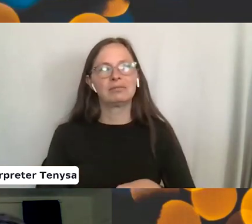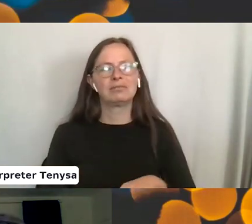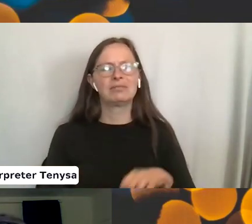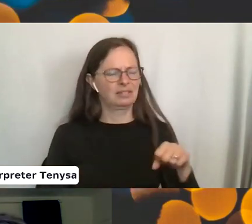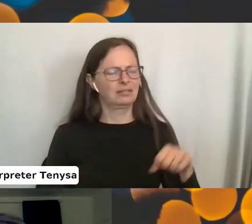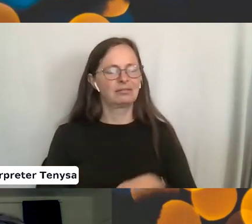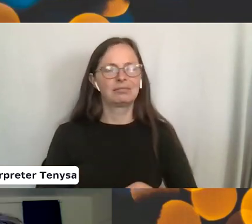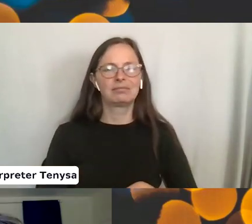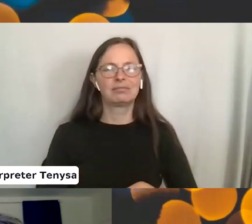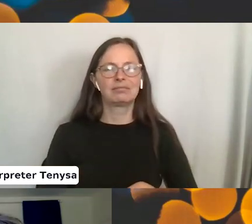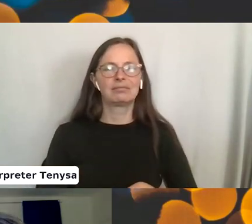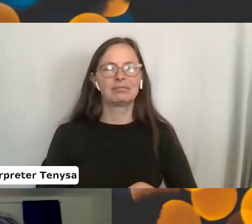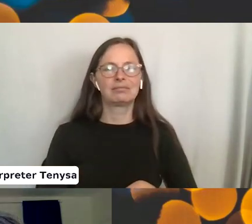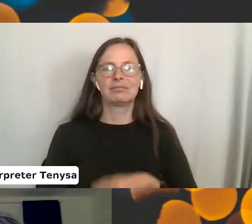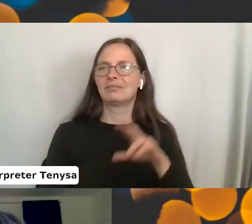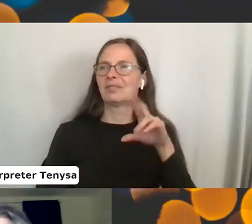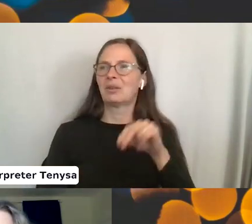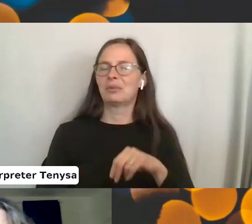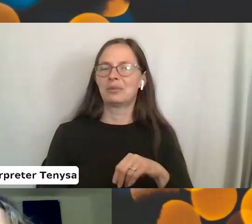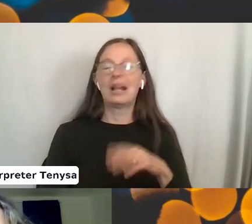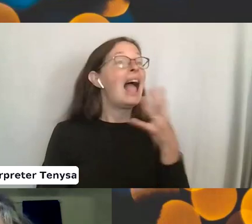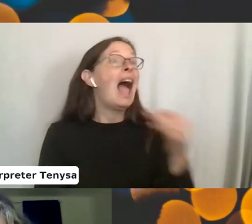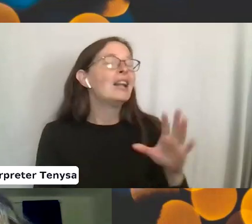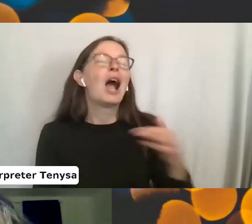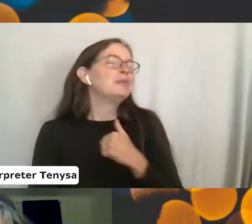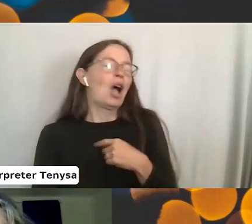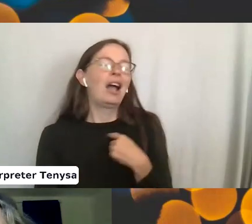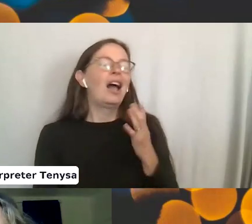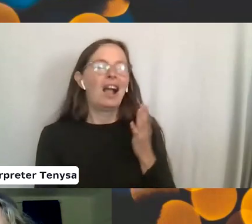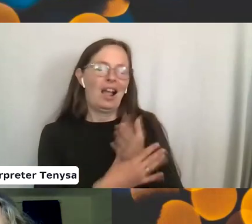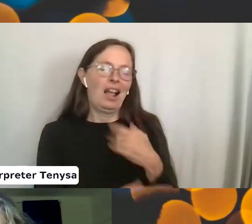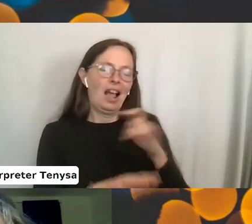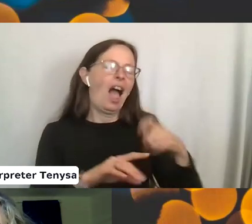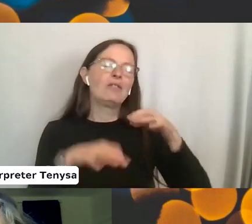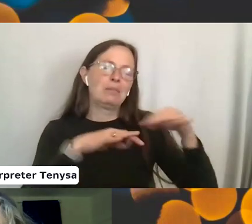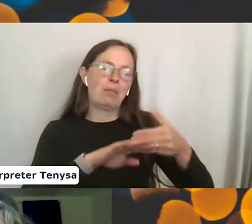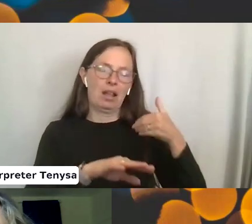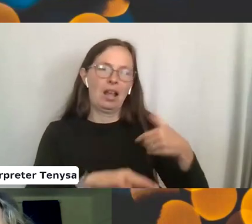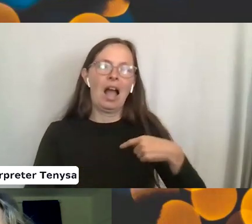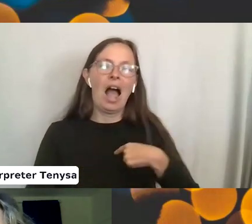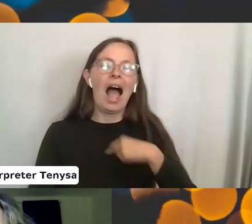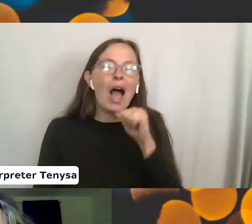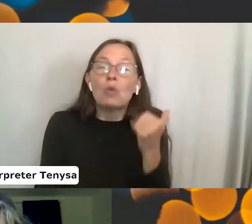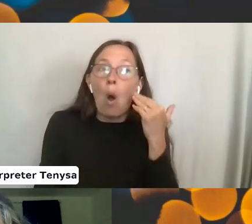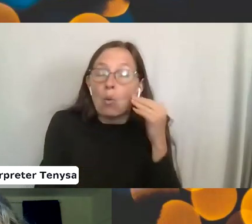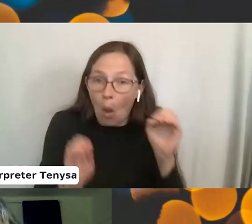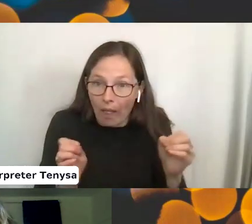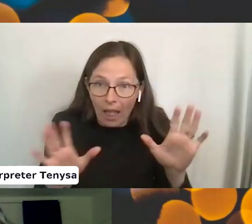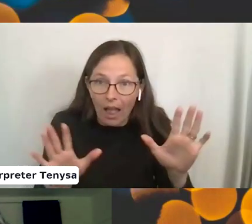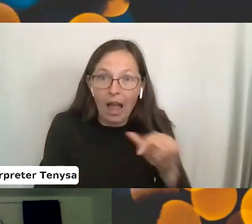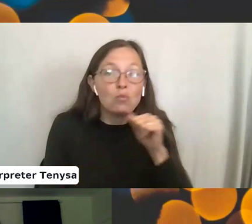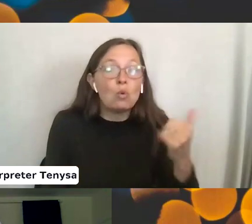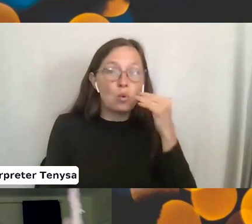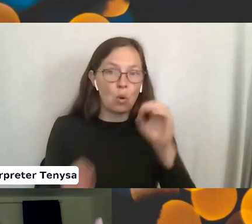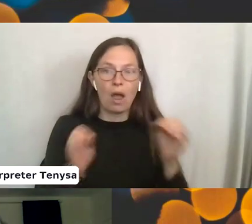Yes. No. And I'm sorry, I'm gonna preface this one going, I don't know anything. That's